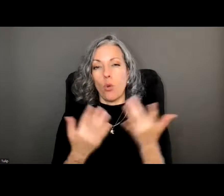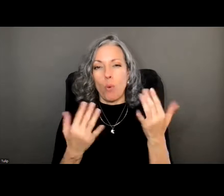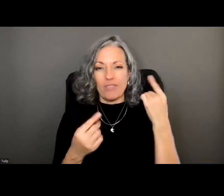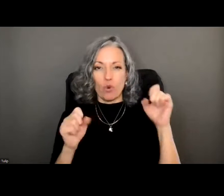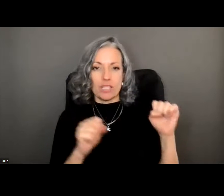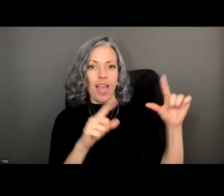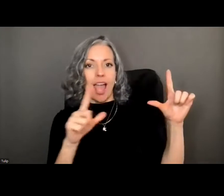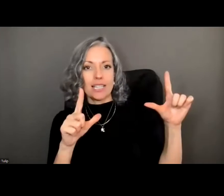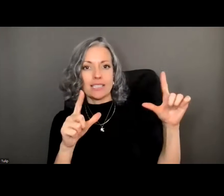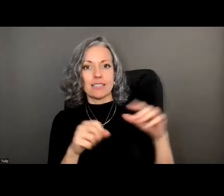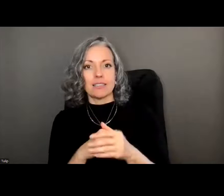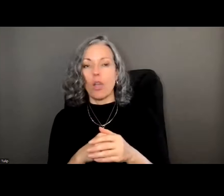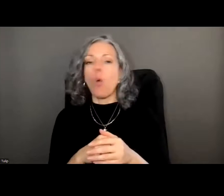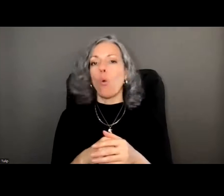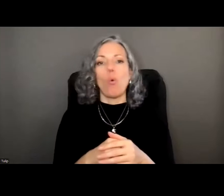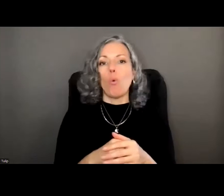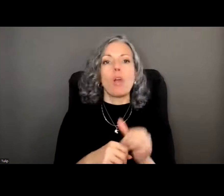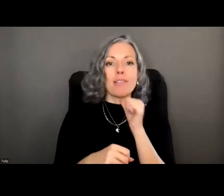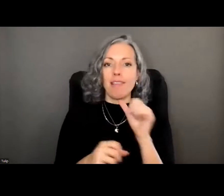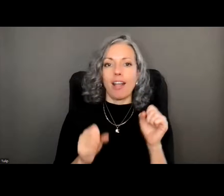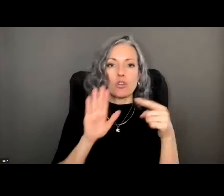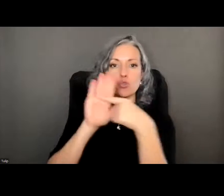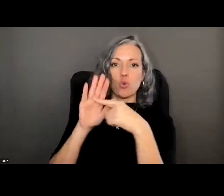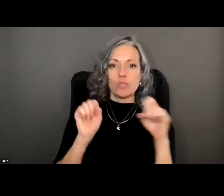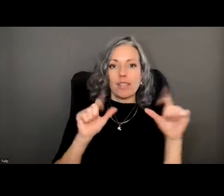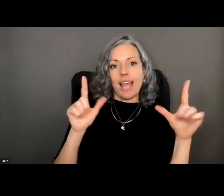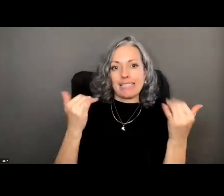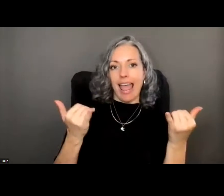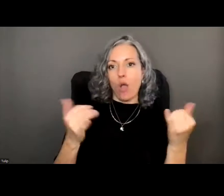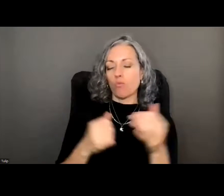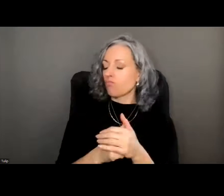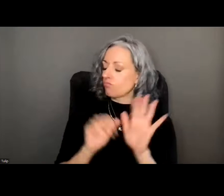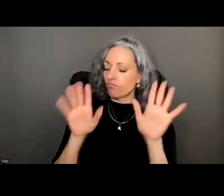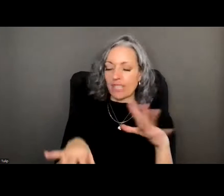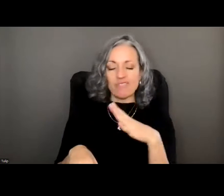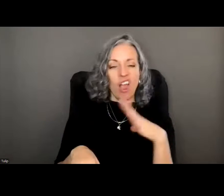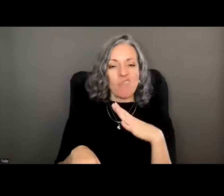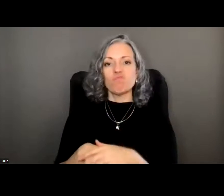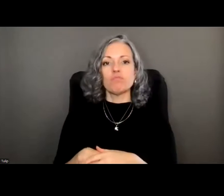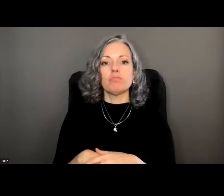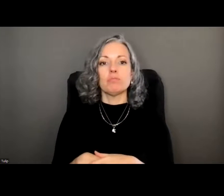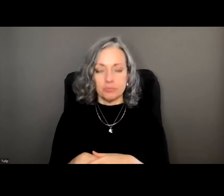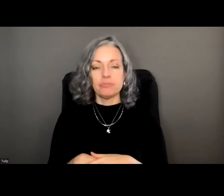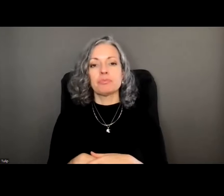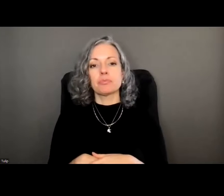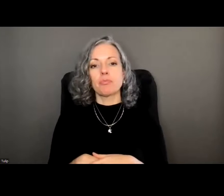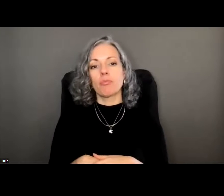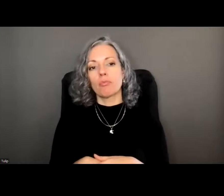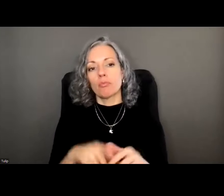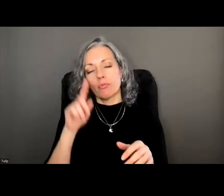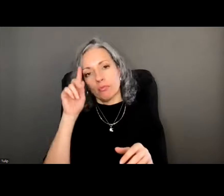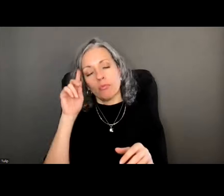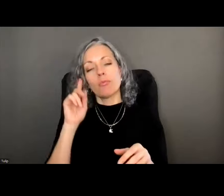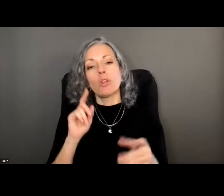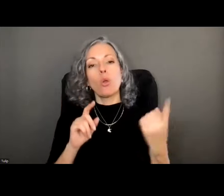We were not going to show slides for this part, and I'm going to drop. Okay. No, that's okay. Yeah. So as Derek said,